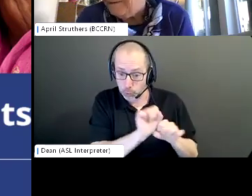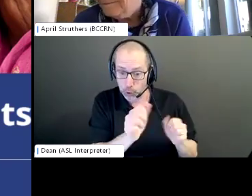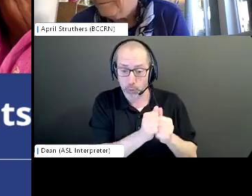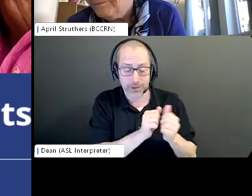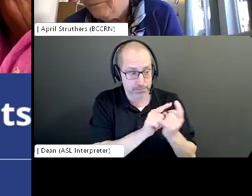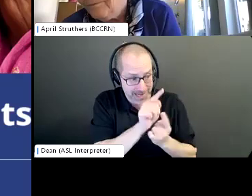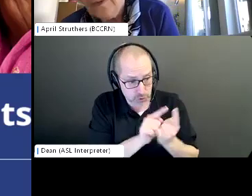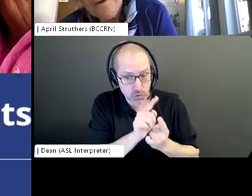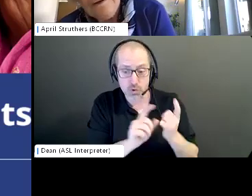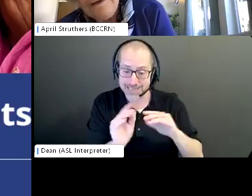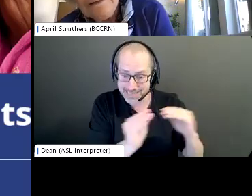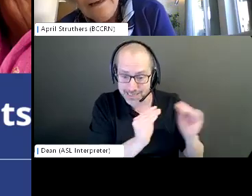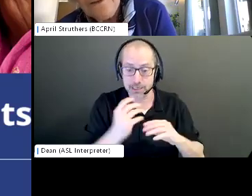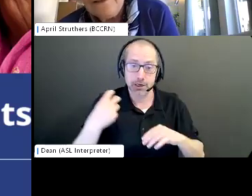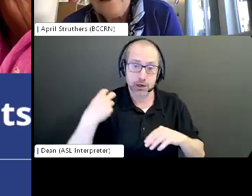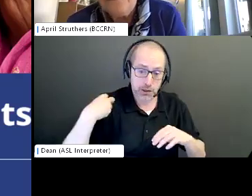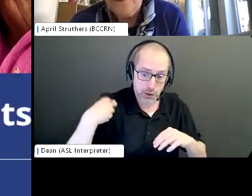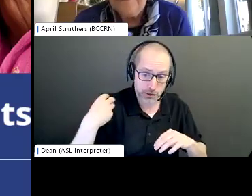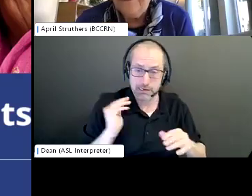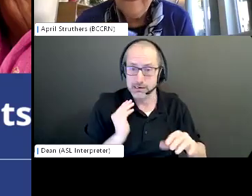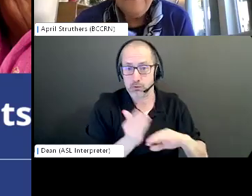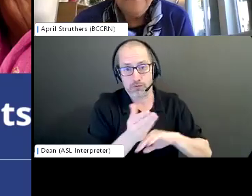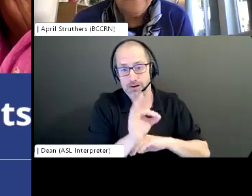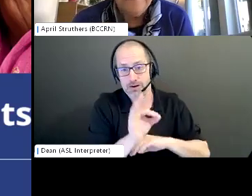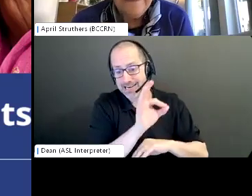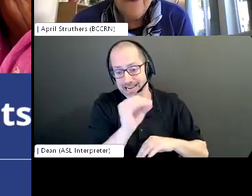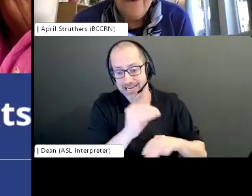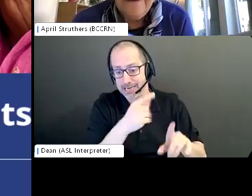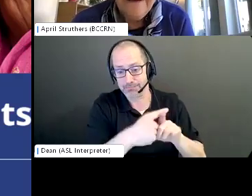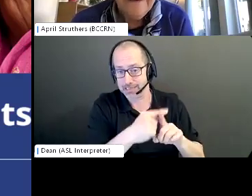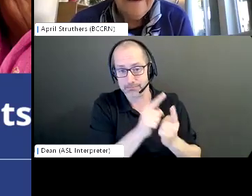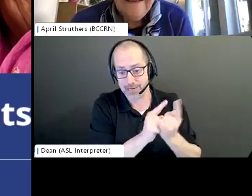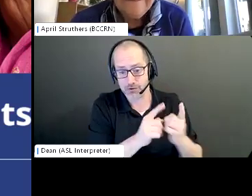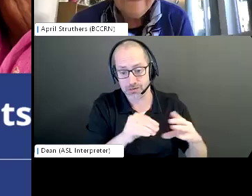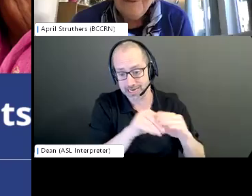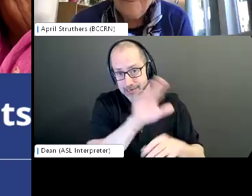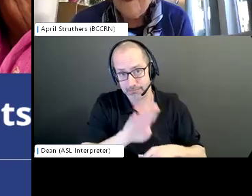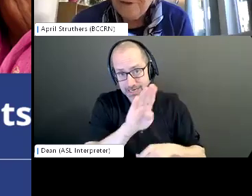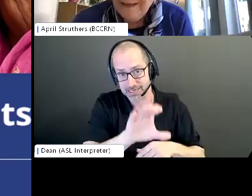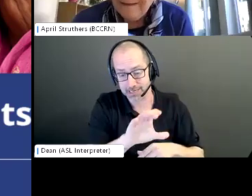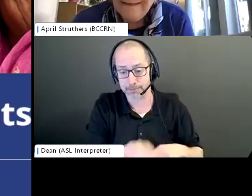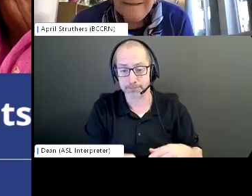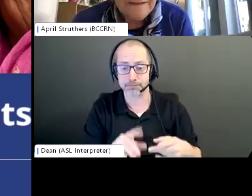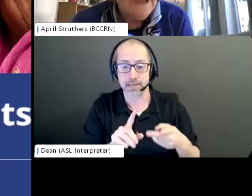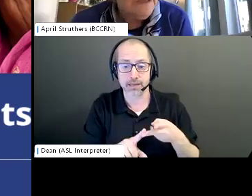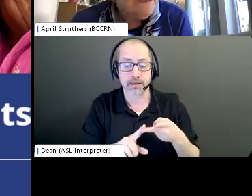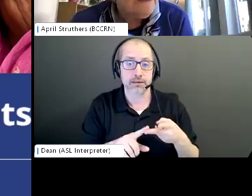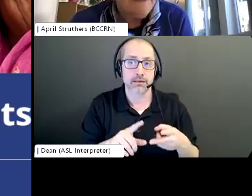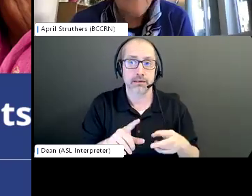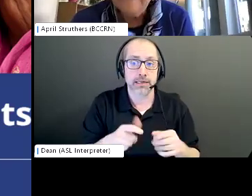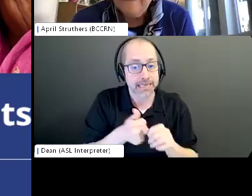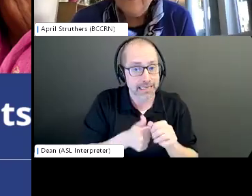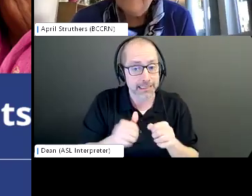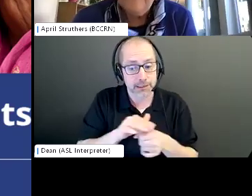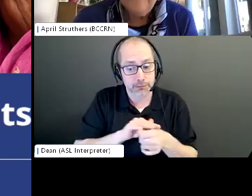BC. And examples of the kinds of work that we need to carry on is that with municipalities. And I